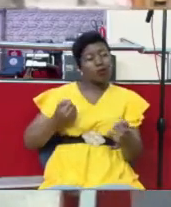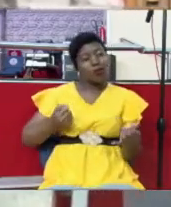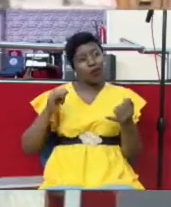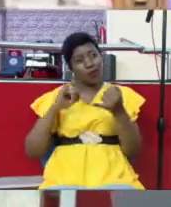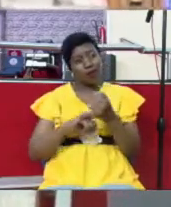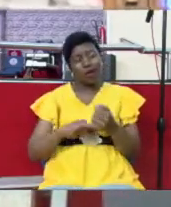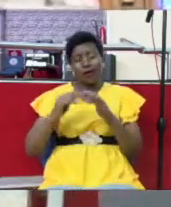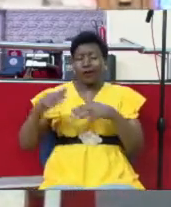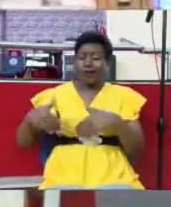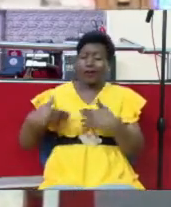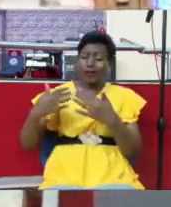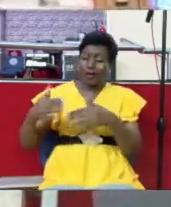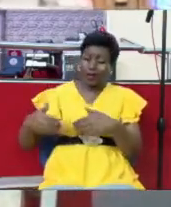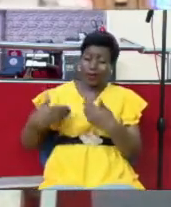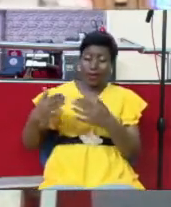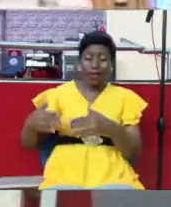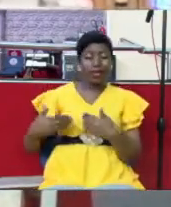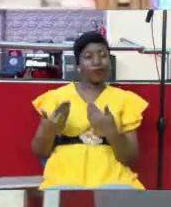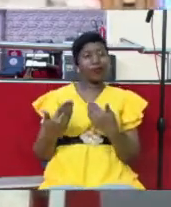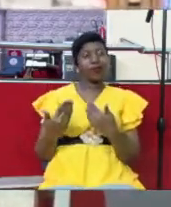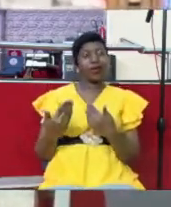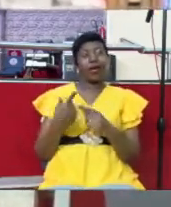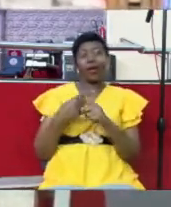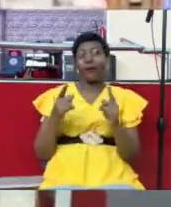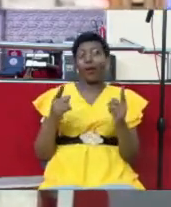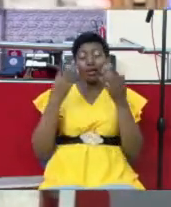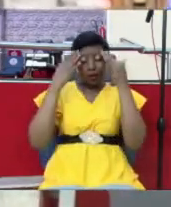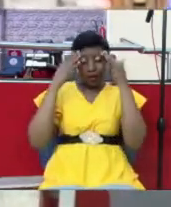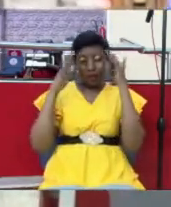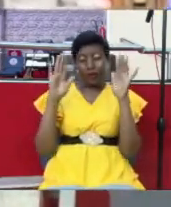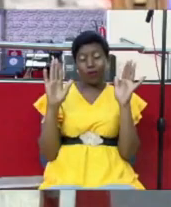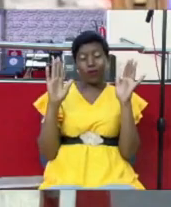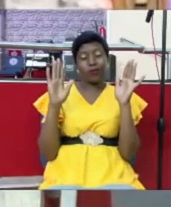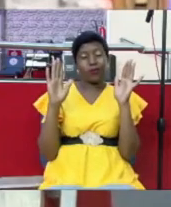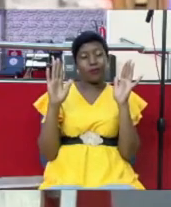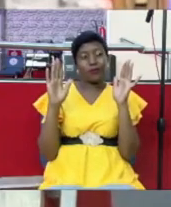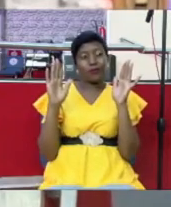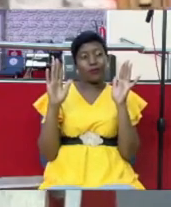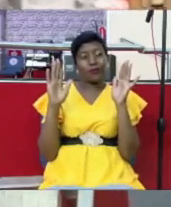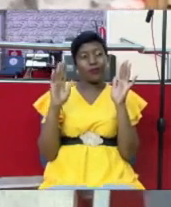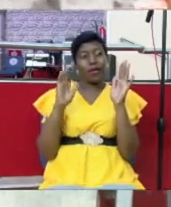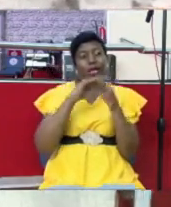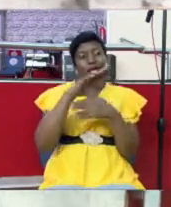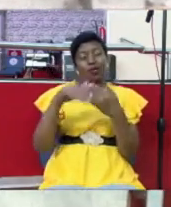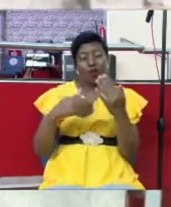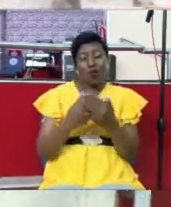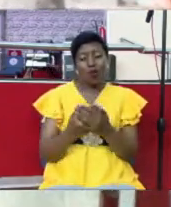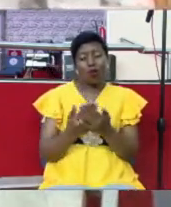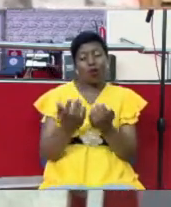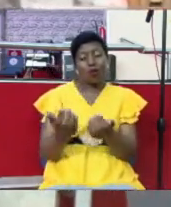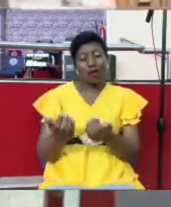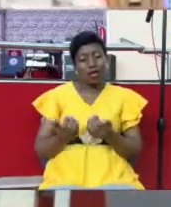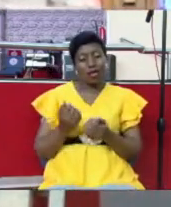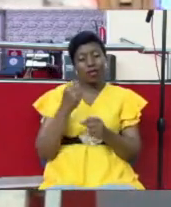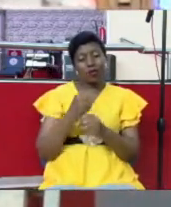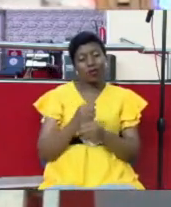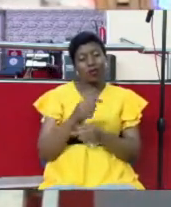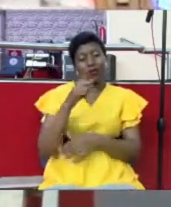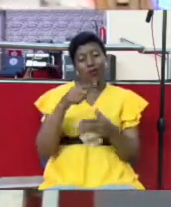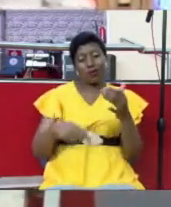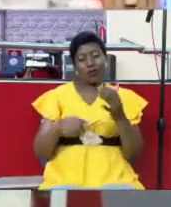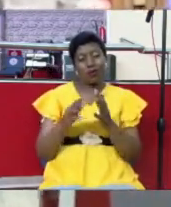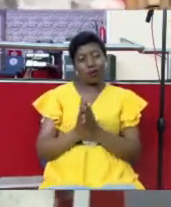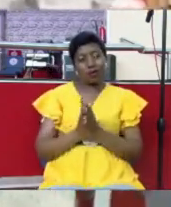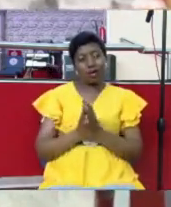give me. Not realizing that all we needed to do was to seek first his kingdom